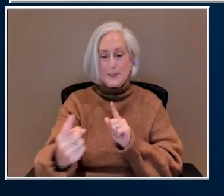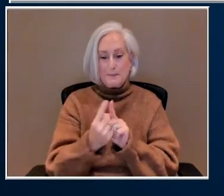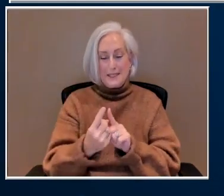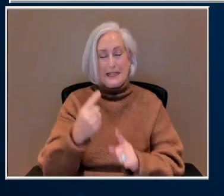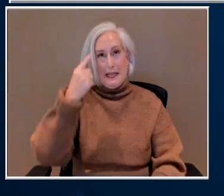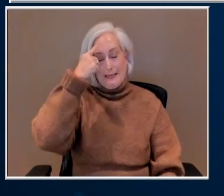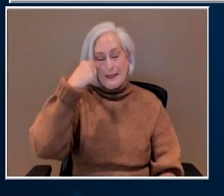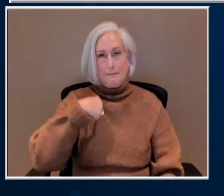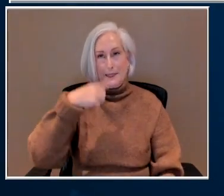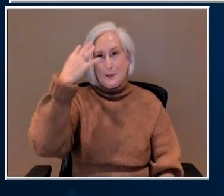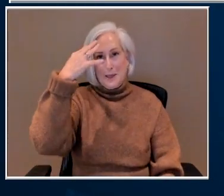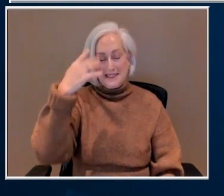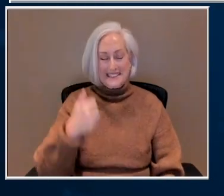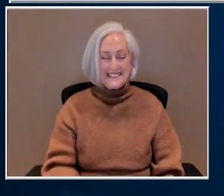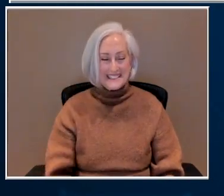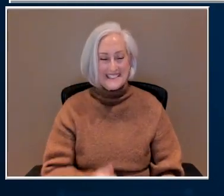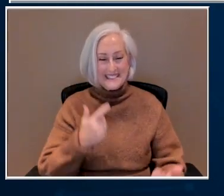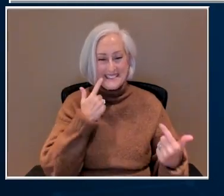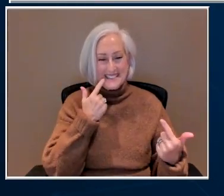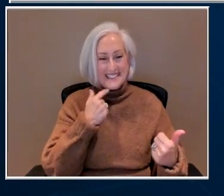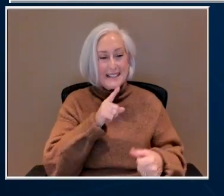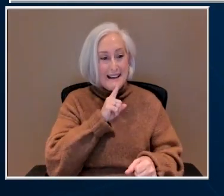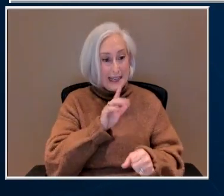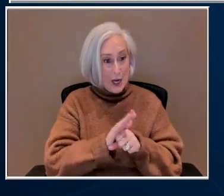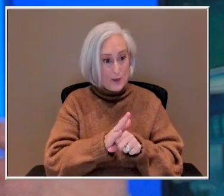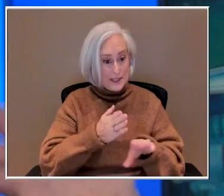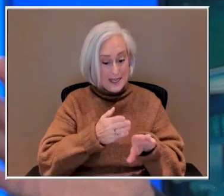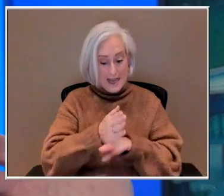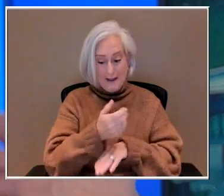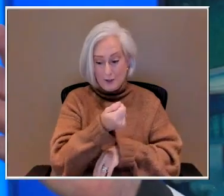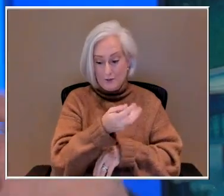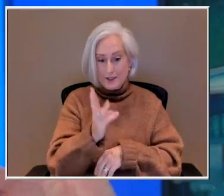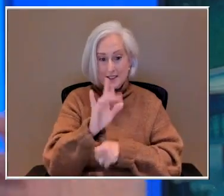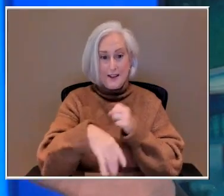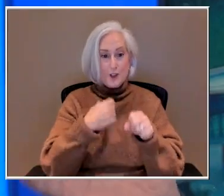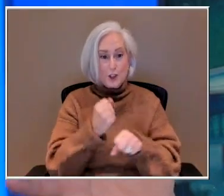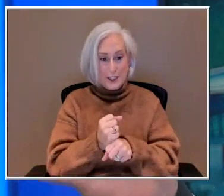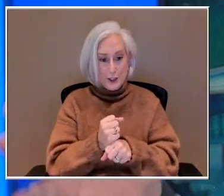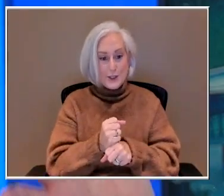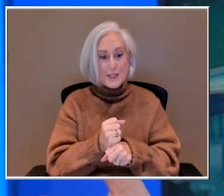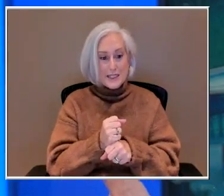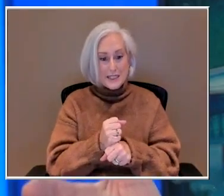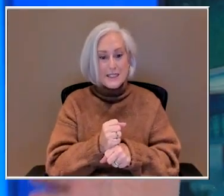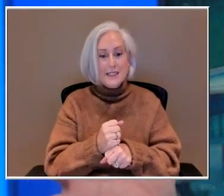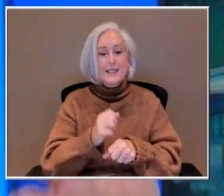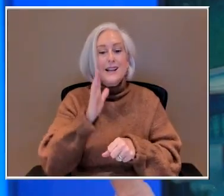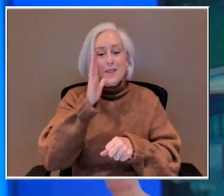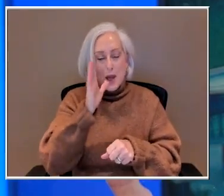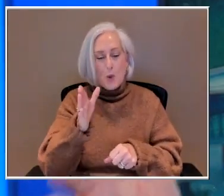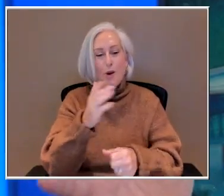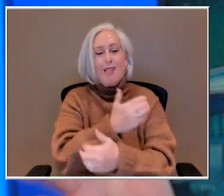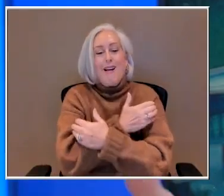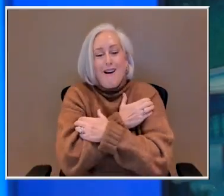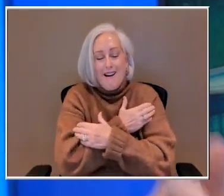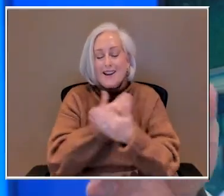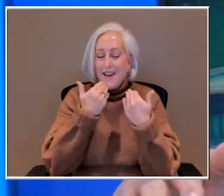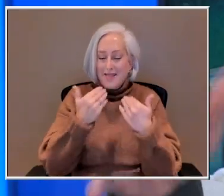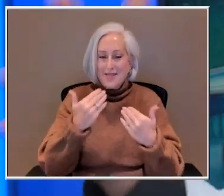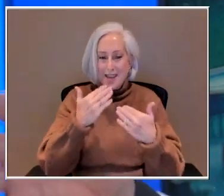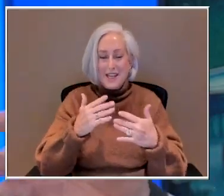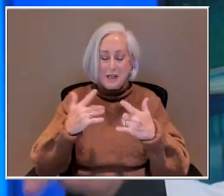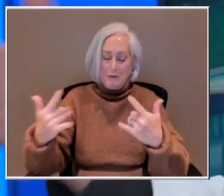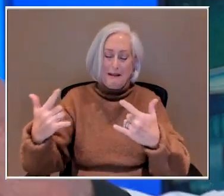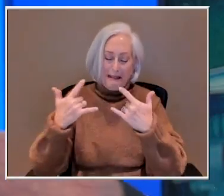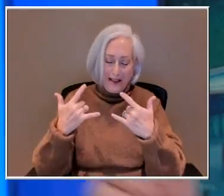crazy. But I guarantee you, after years, there is a hug and a thank you very much, we love you. So I turn